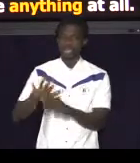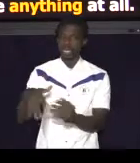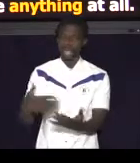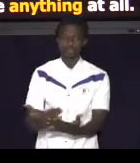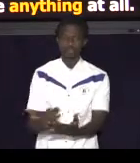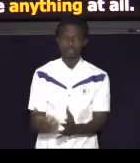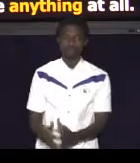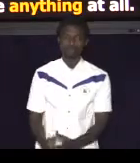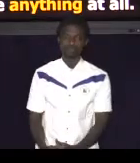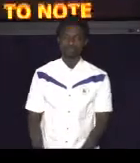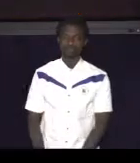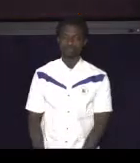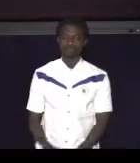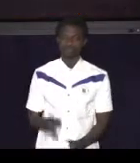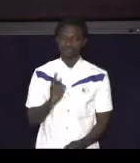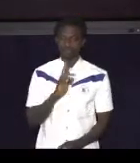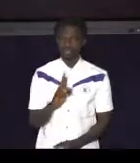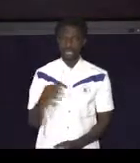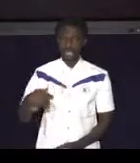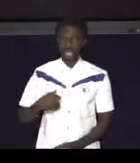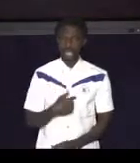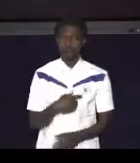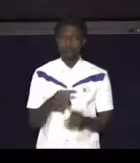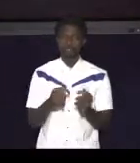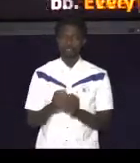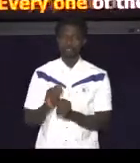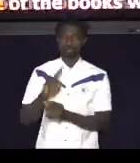all. Are we together?